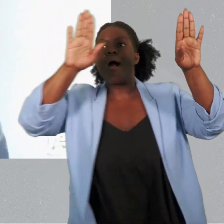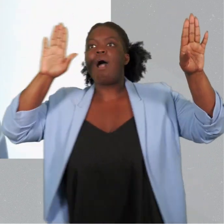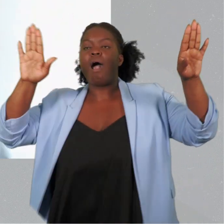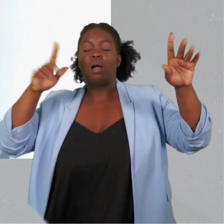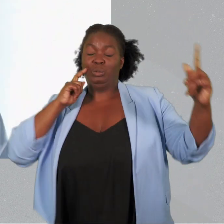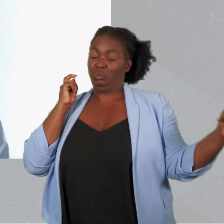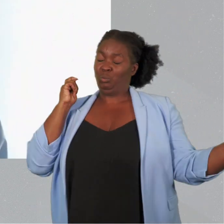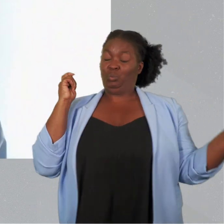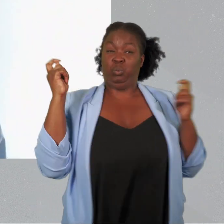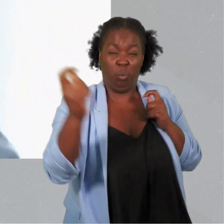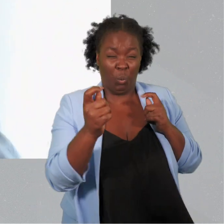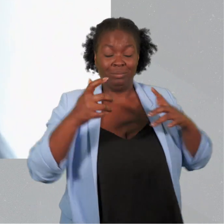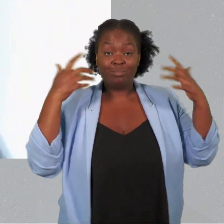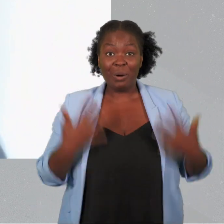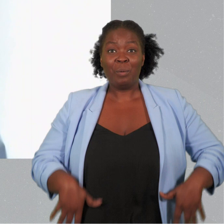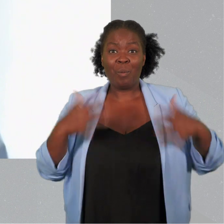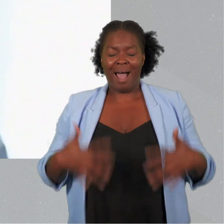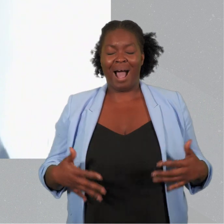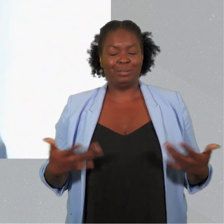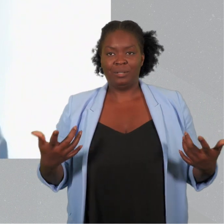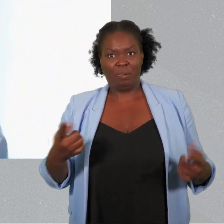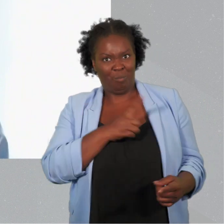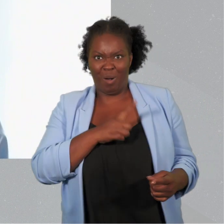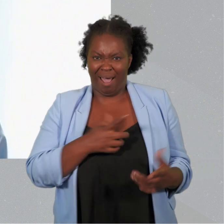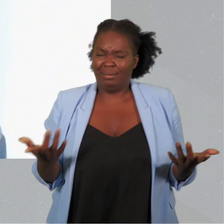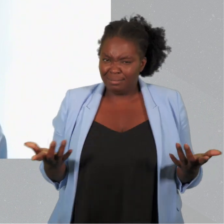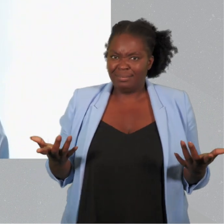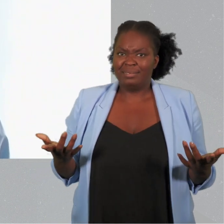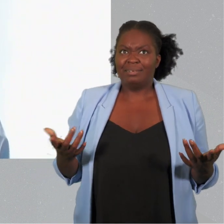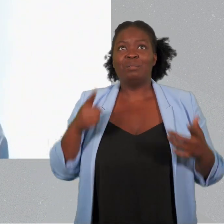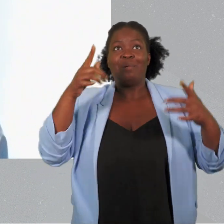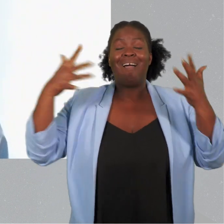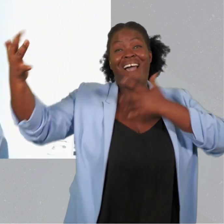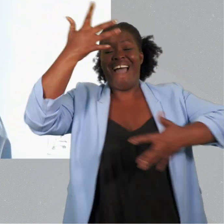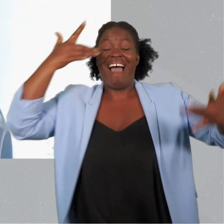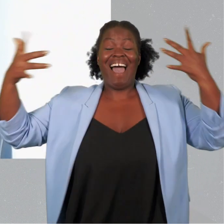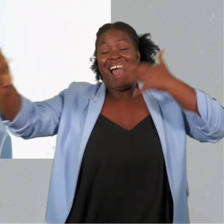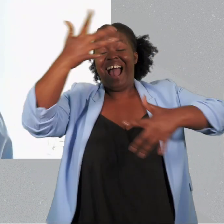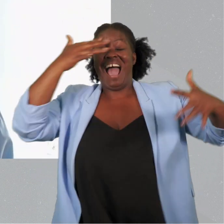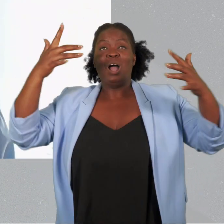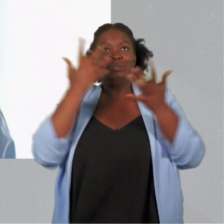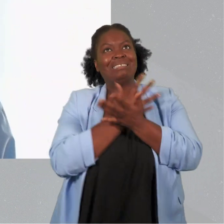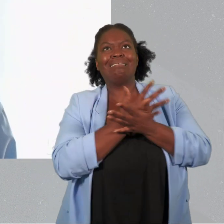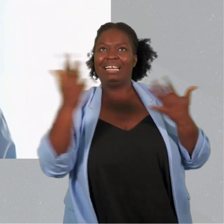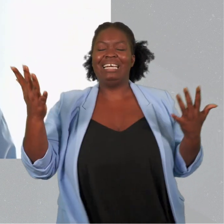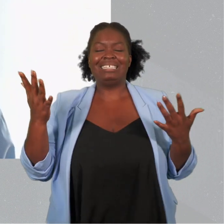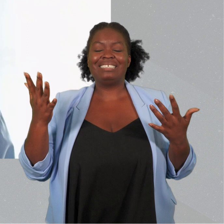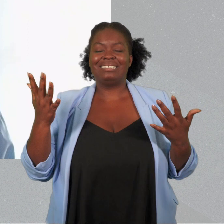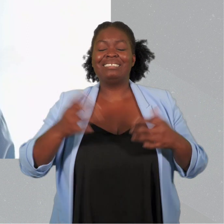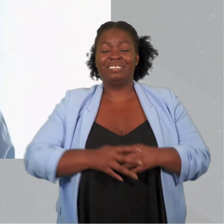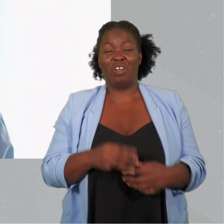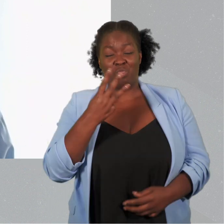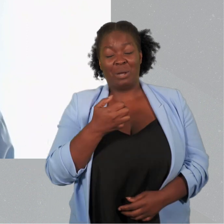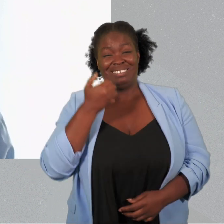astronomical. It is game changing. Why would you do that? You do that because it cleans up the air around your hospital and you care about the 36